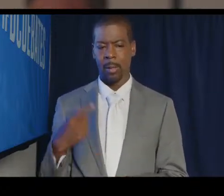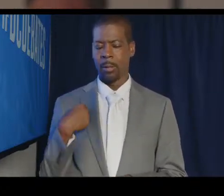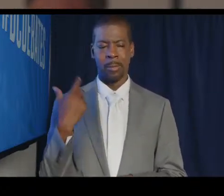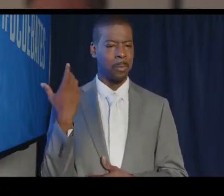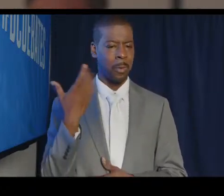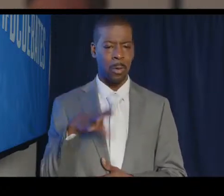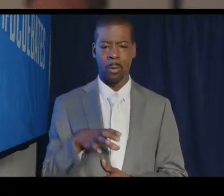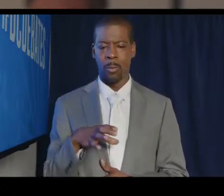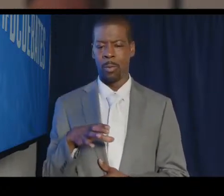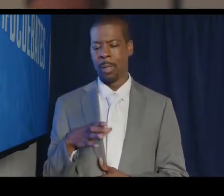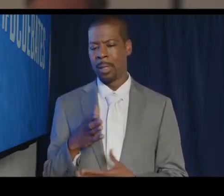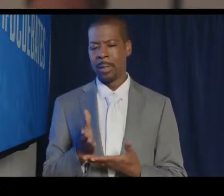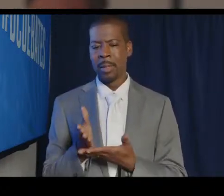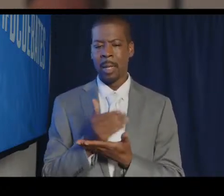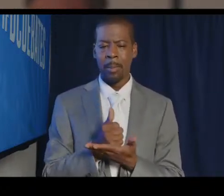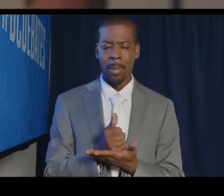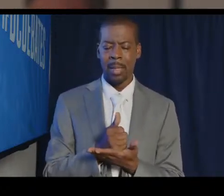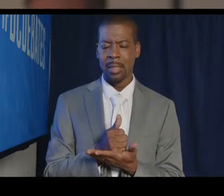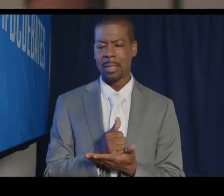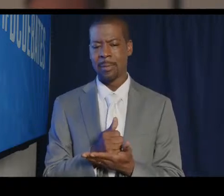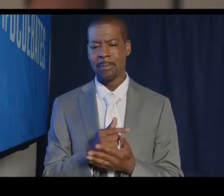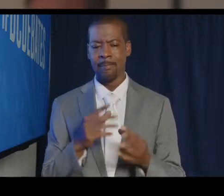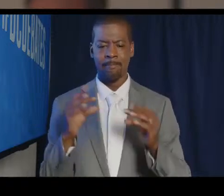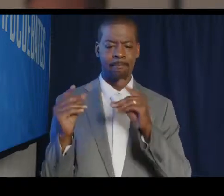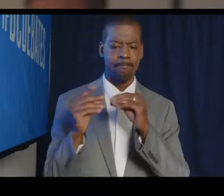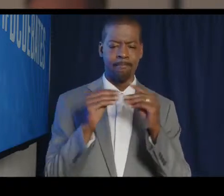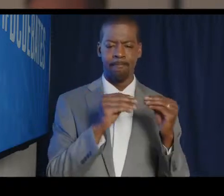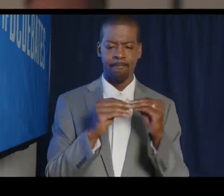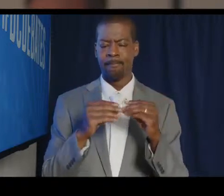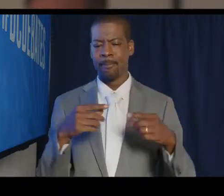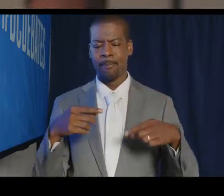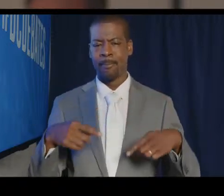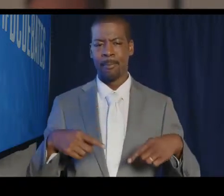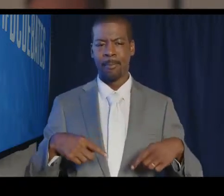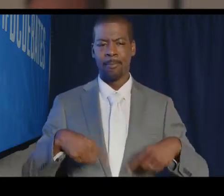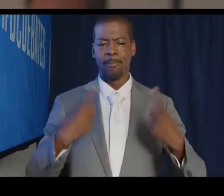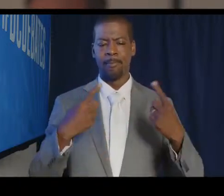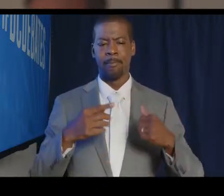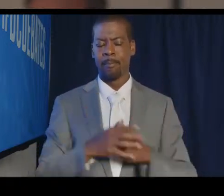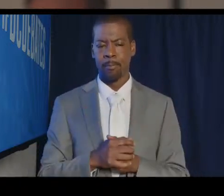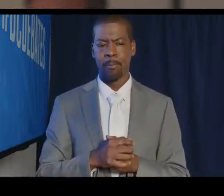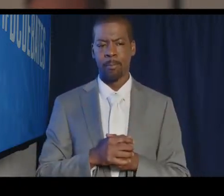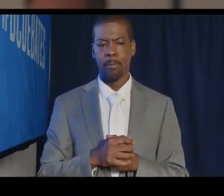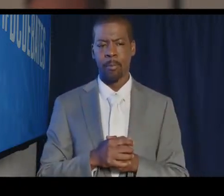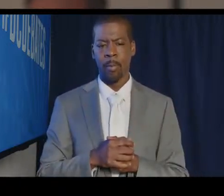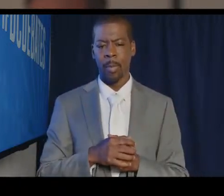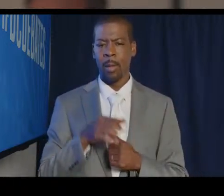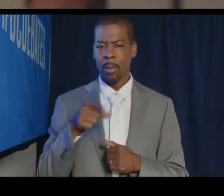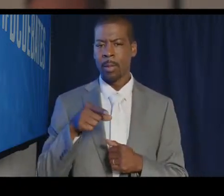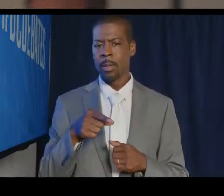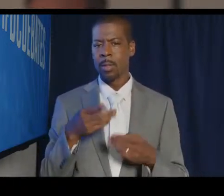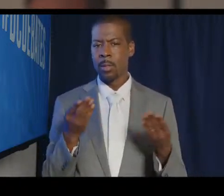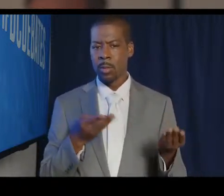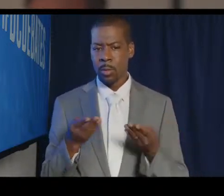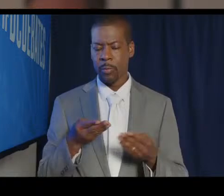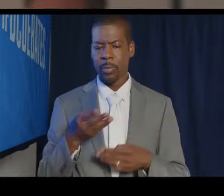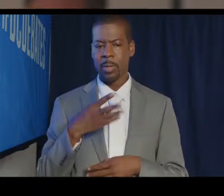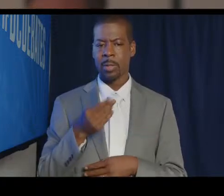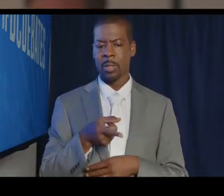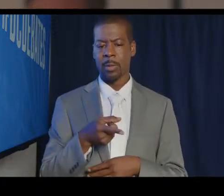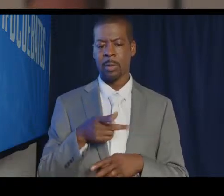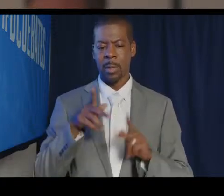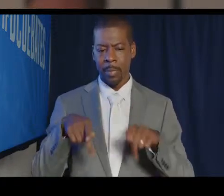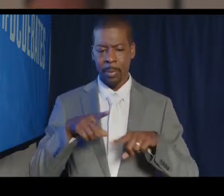of budget battle from happening, to make sure we're investing in folks who need these social services while managing the city's finances all at the same